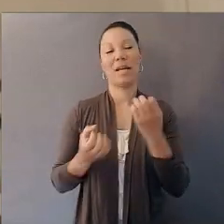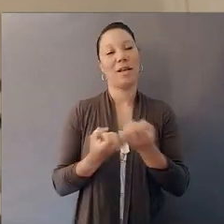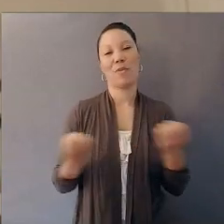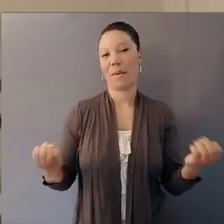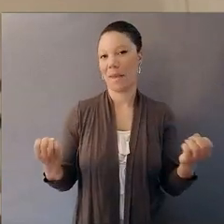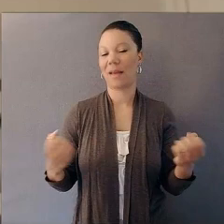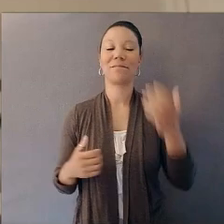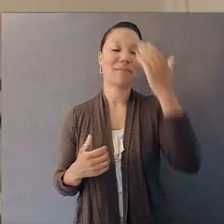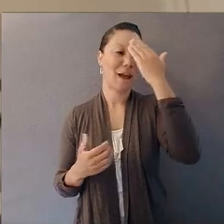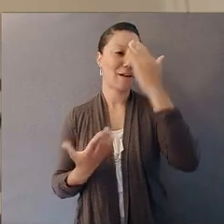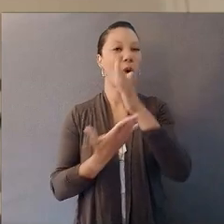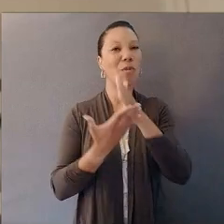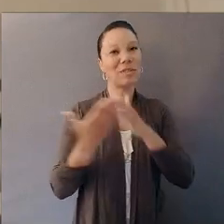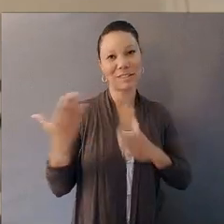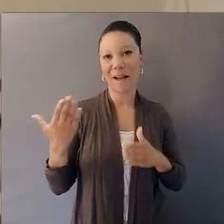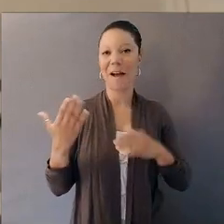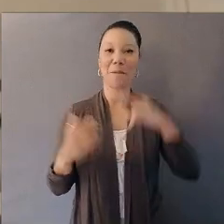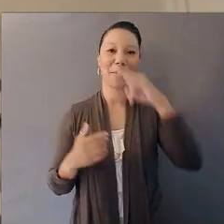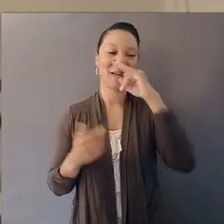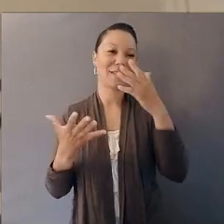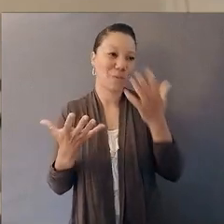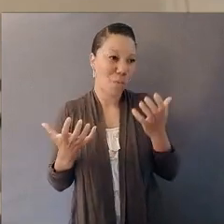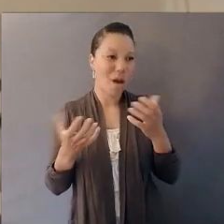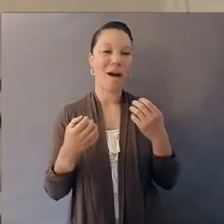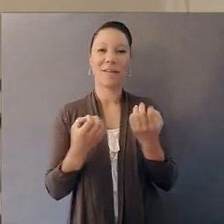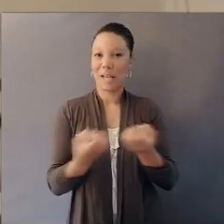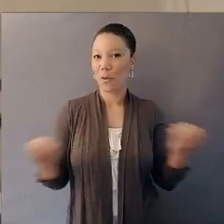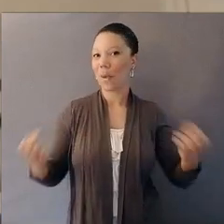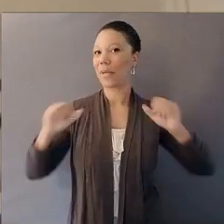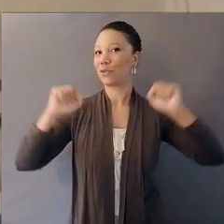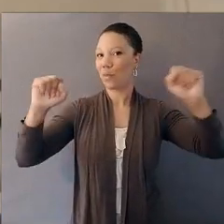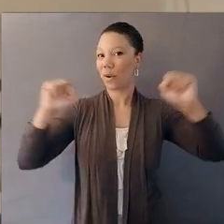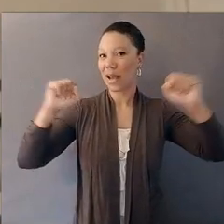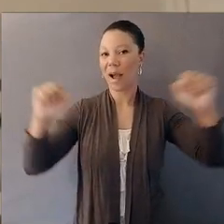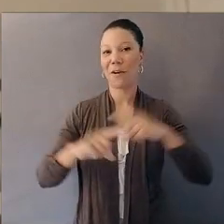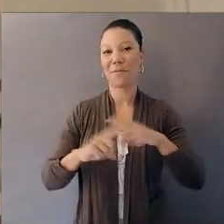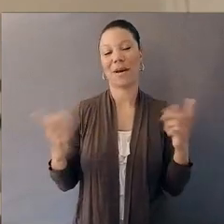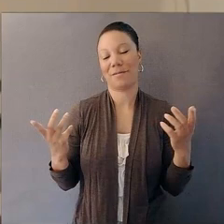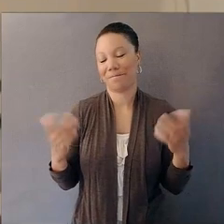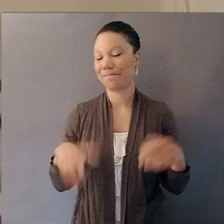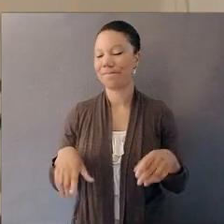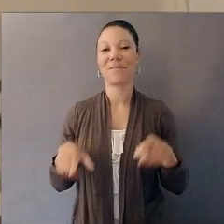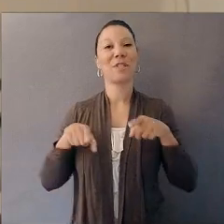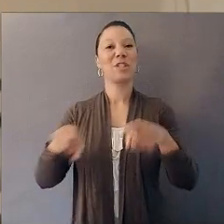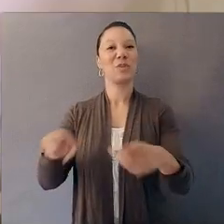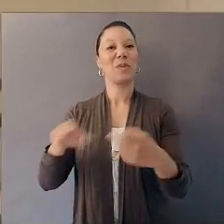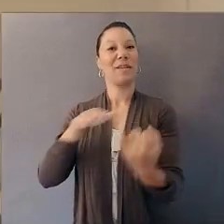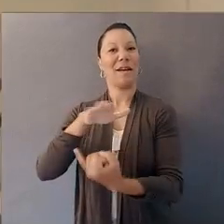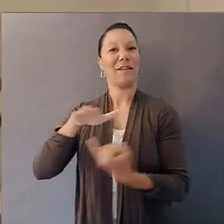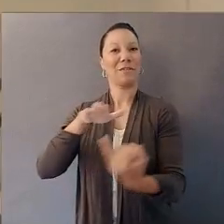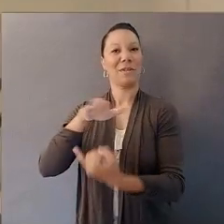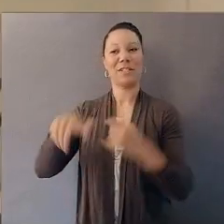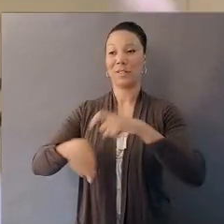some kids would love to have, equipment to do some of these things, but during this time, if they were to be able to get through